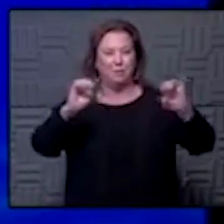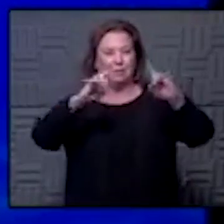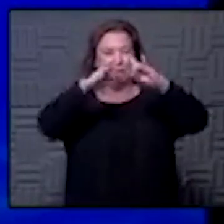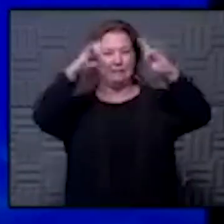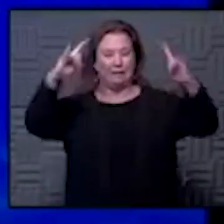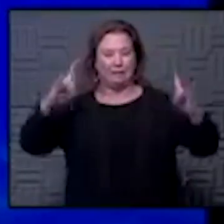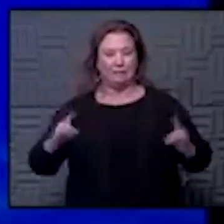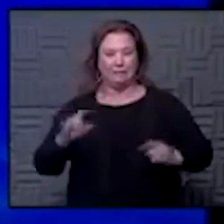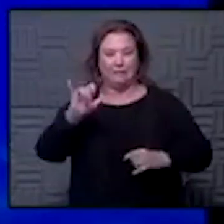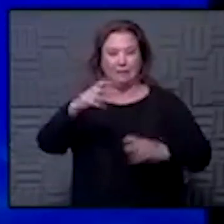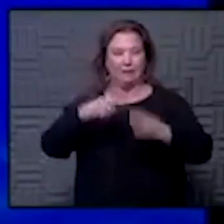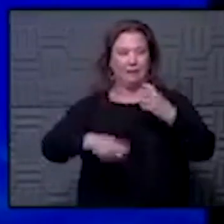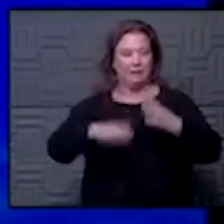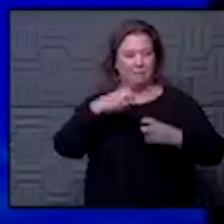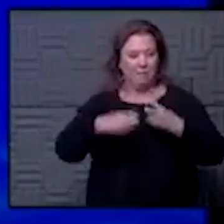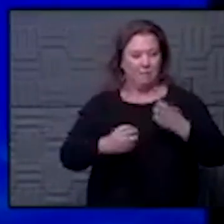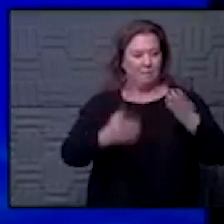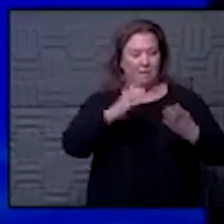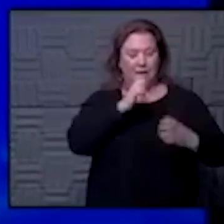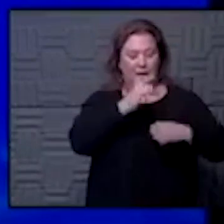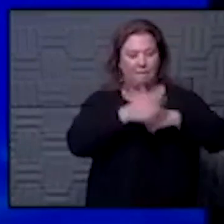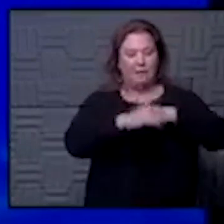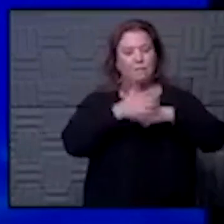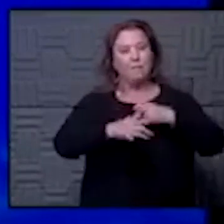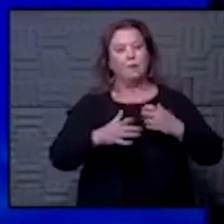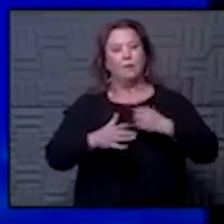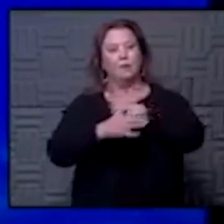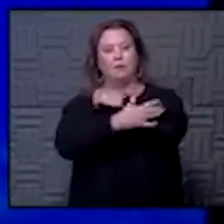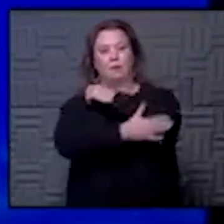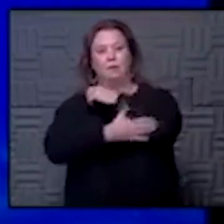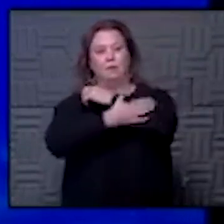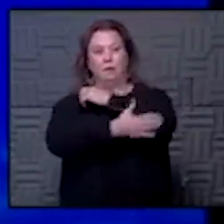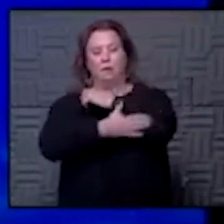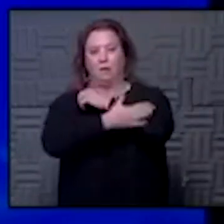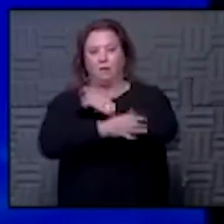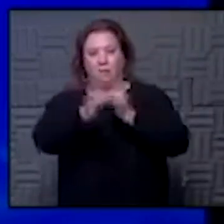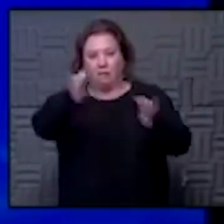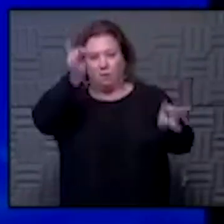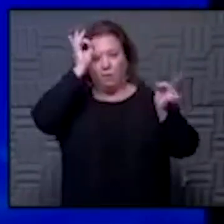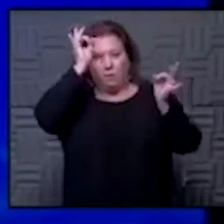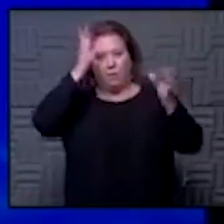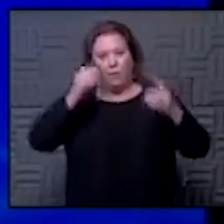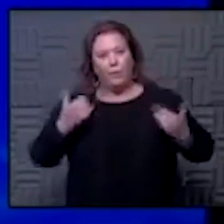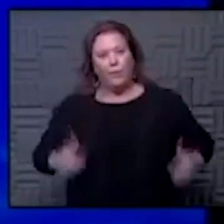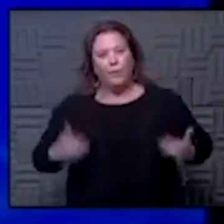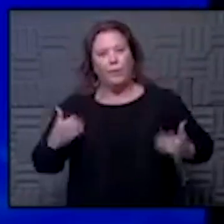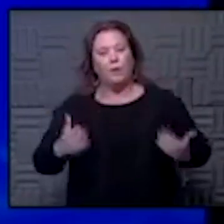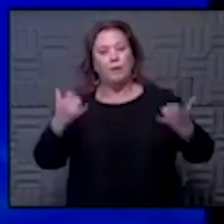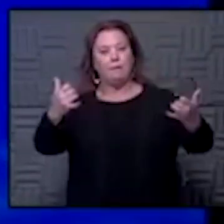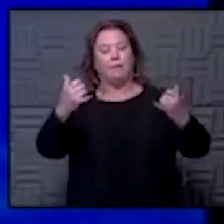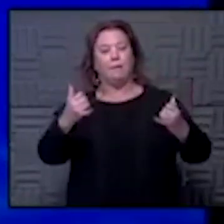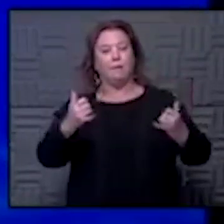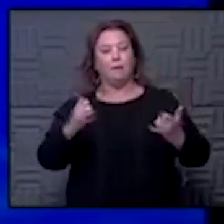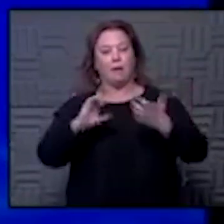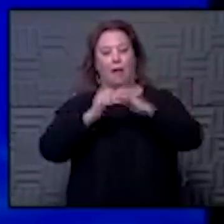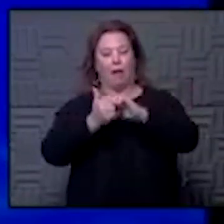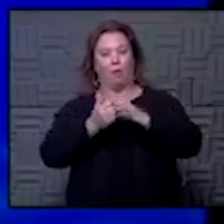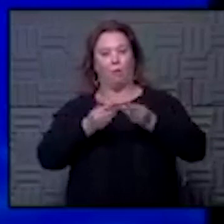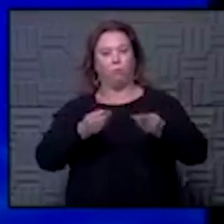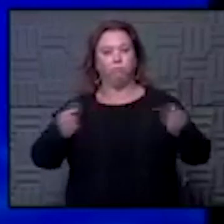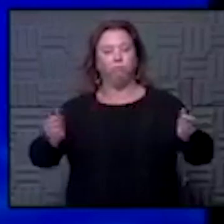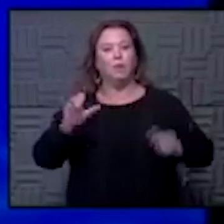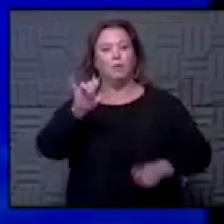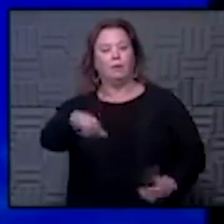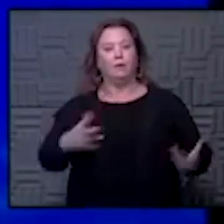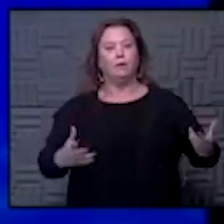problem with that is that may not be available because the whole country's on fire. And the only way to put that fire out is for people to be